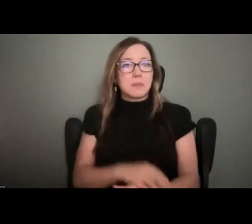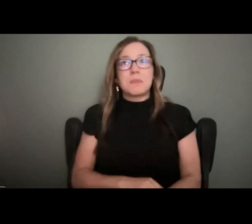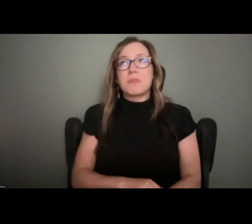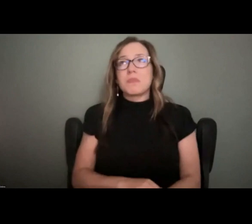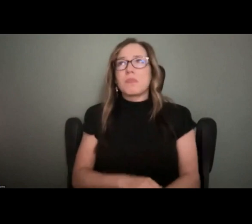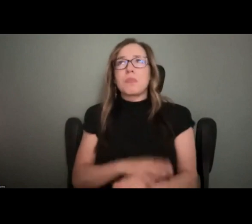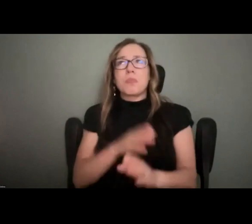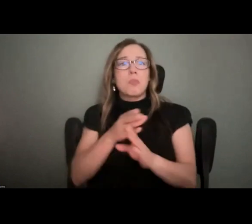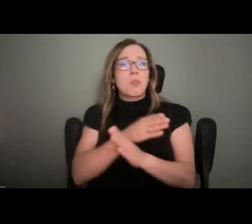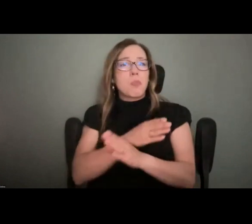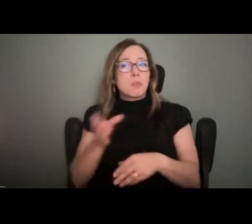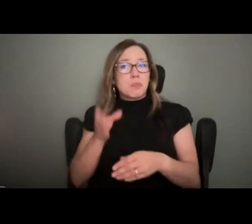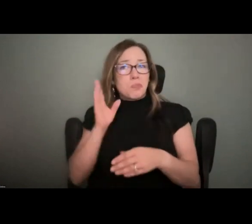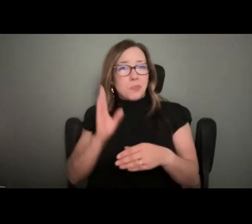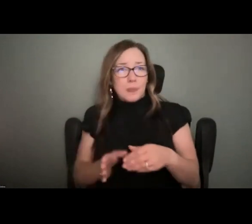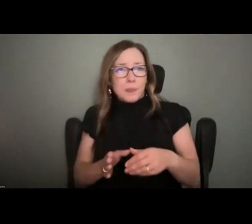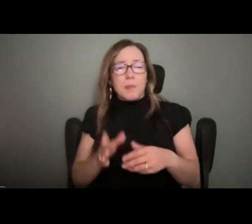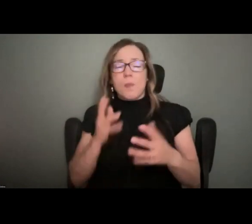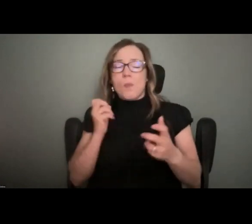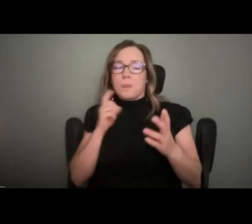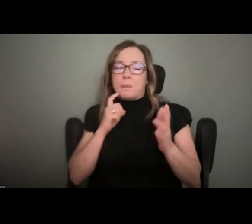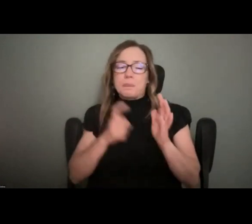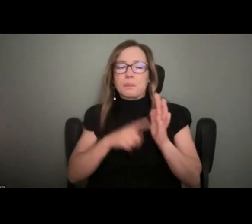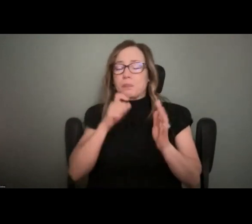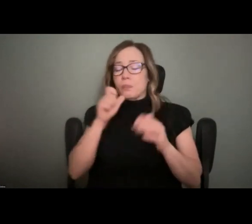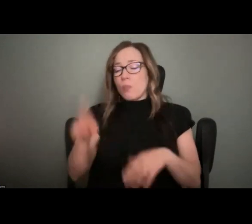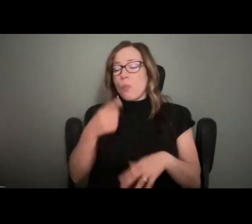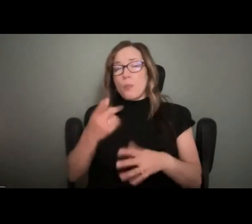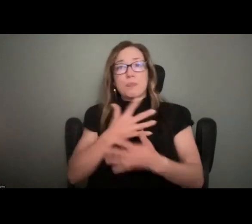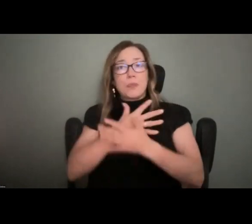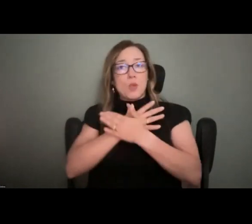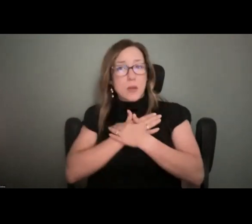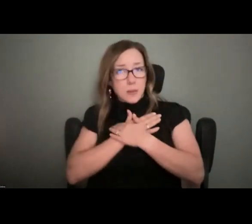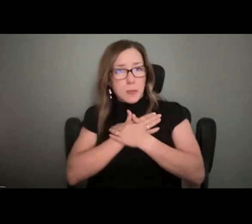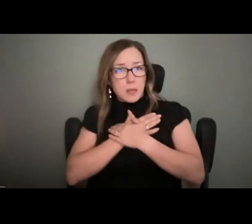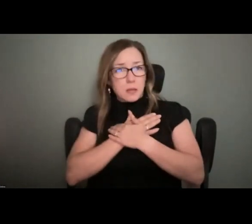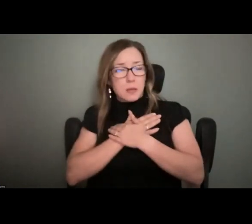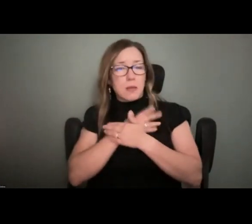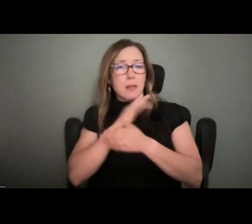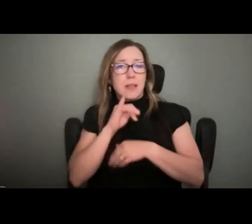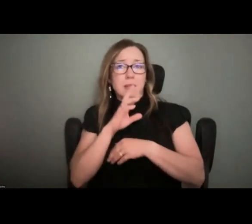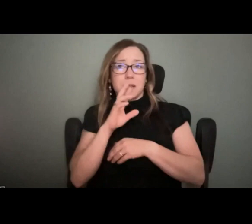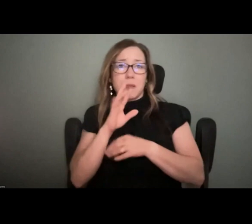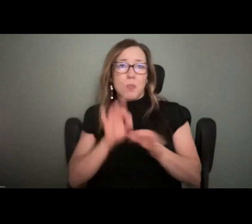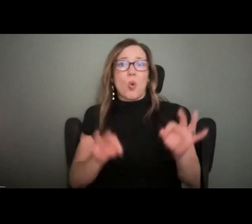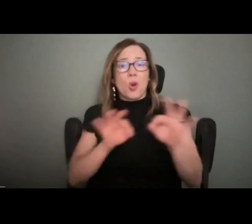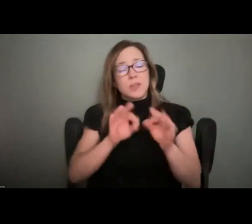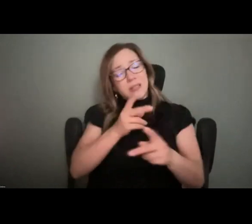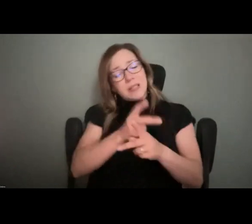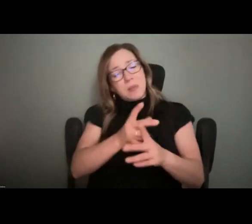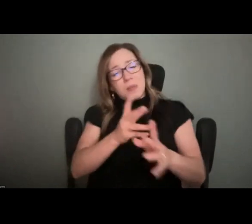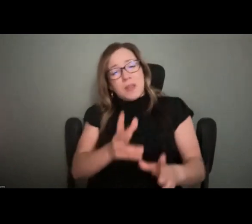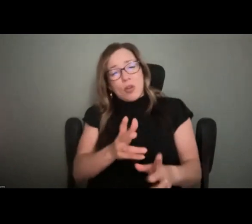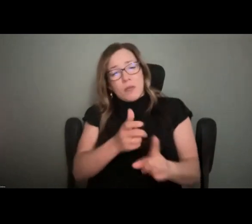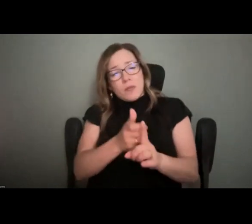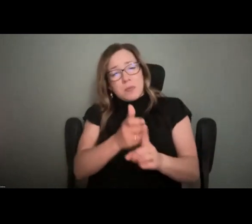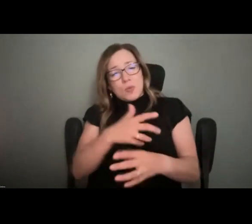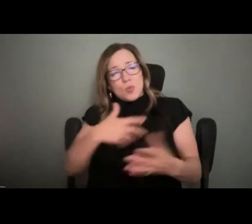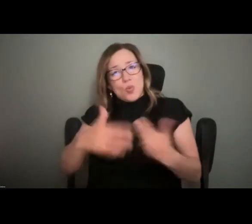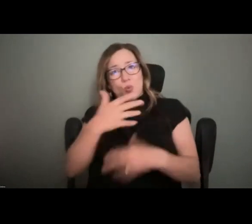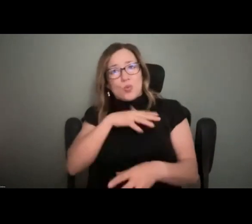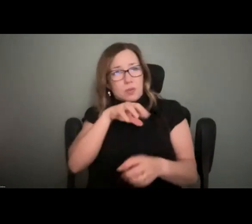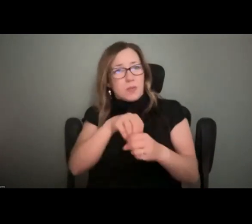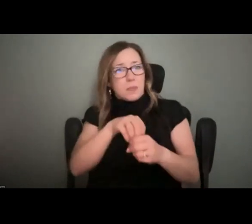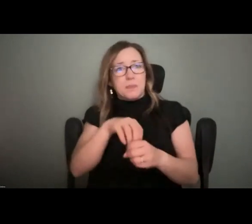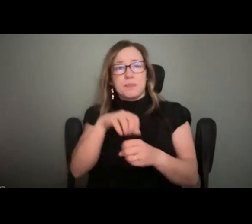Before I wind up, I want to point out that it's not just respite, I believe, that plays a role in keeping caregivers socially engaged, but other kinds